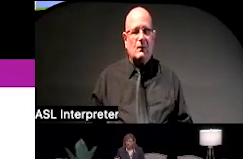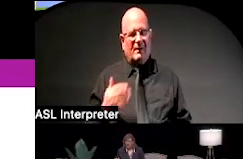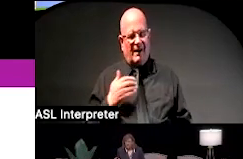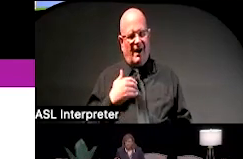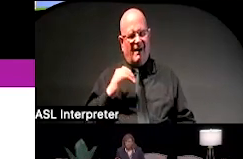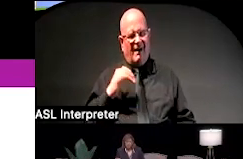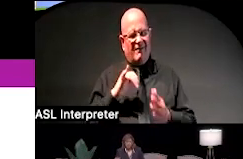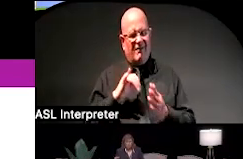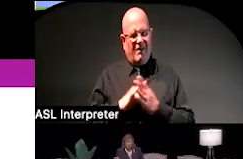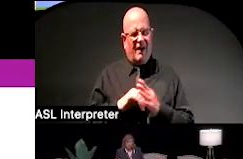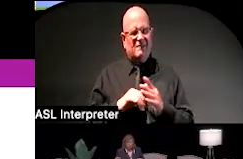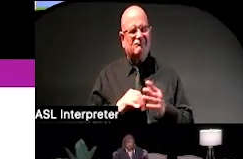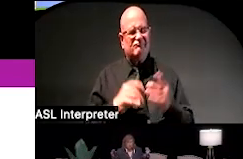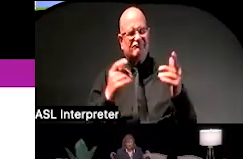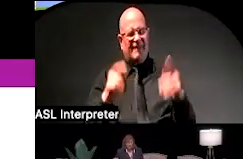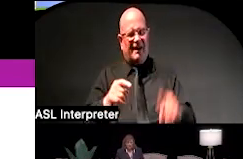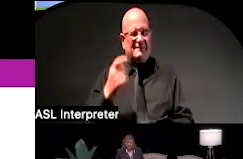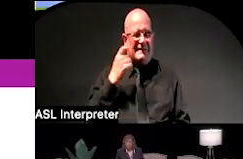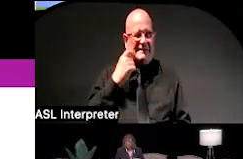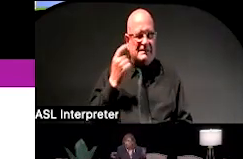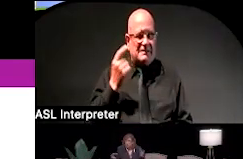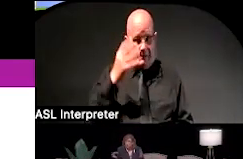happen recently with somebody.